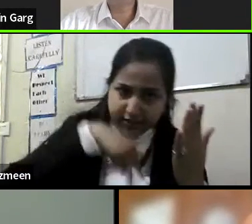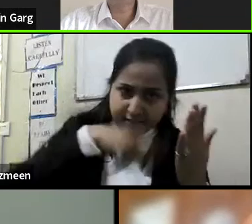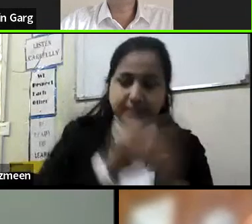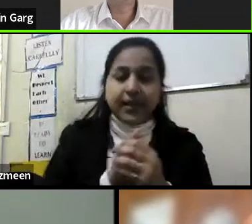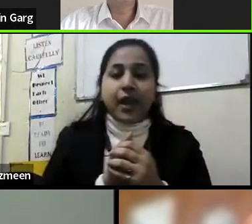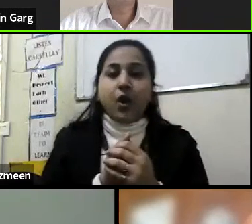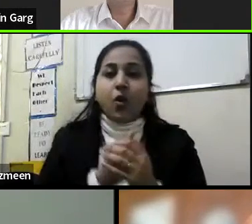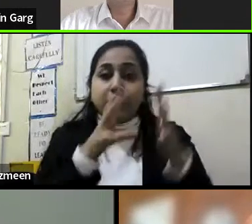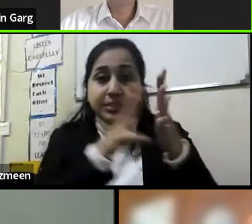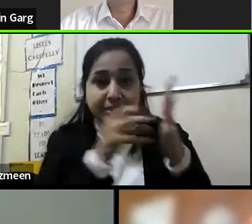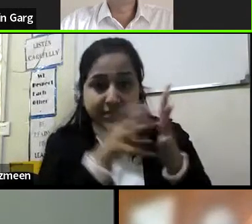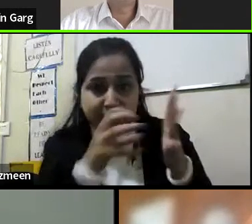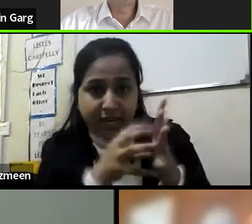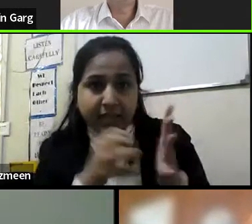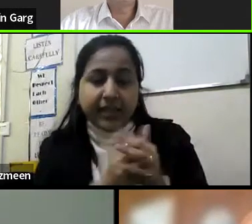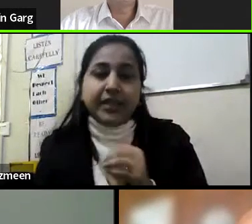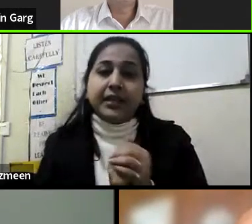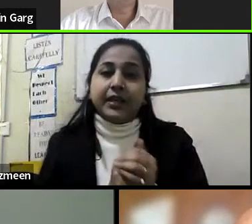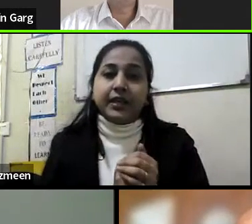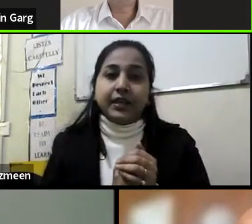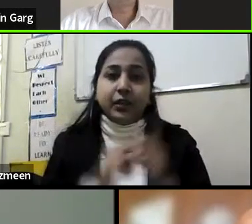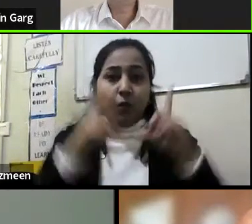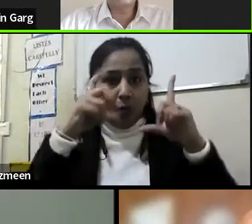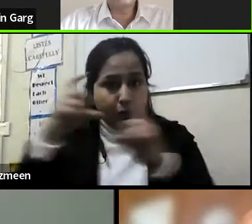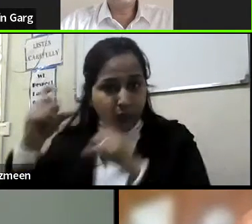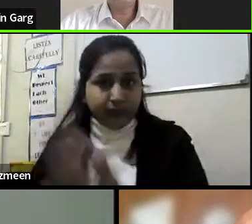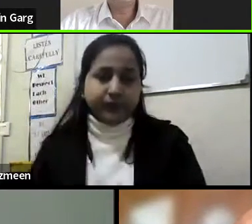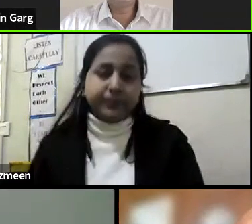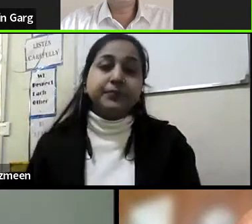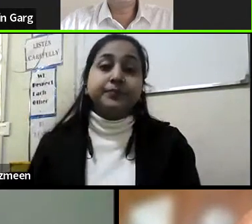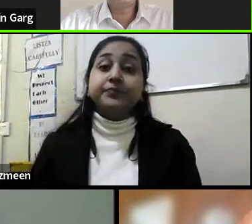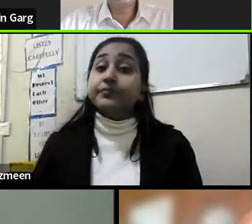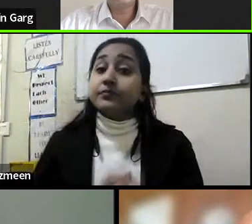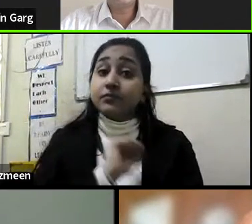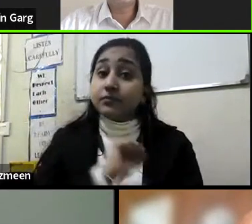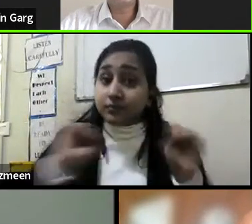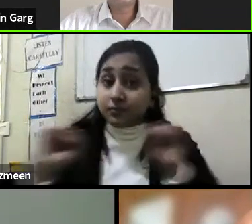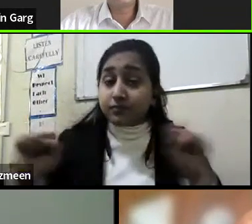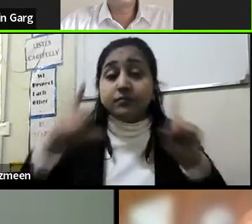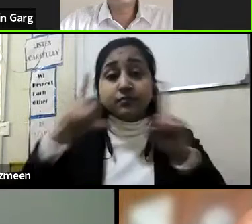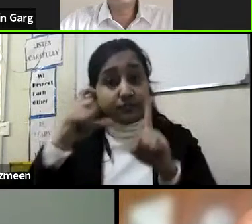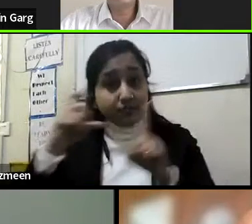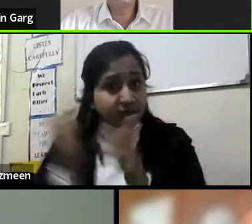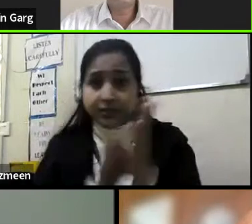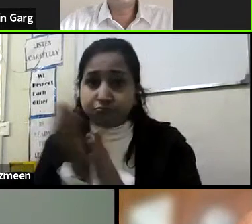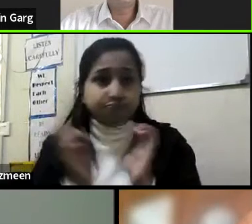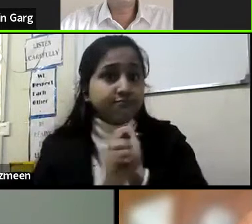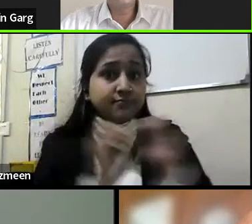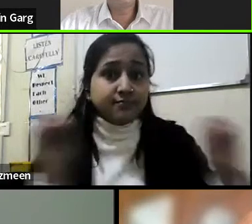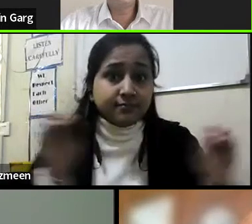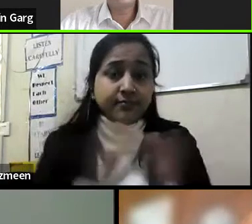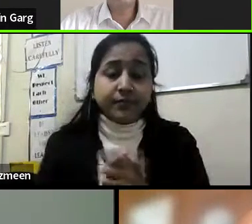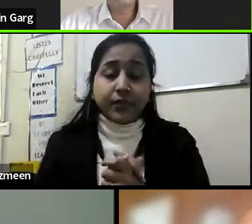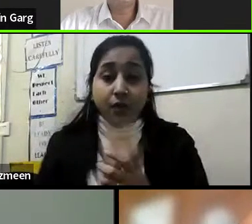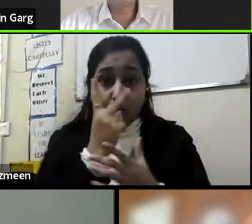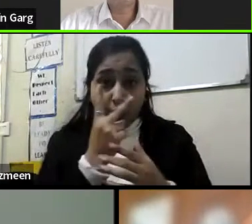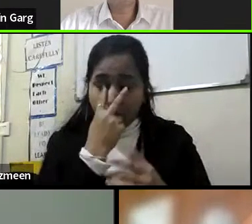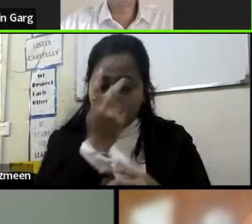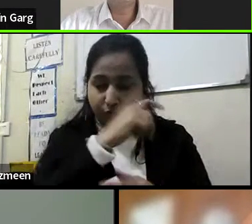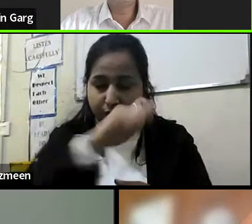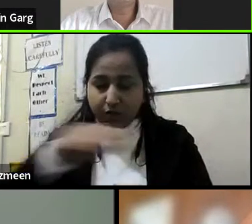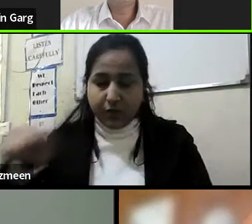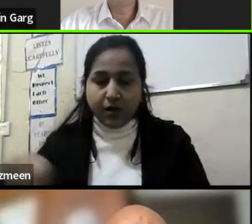images. So these scanned images were inaccessible to the visually impaired